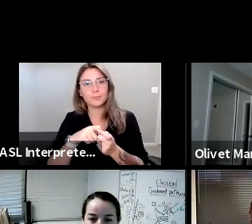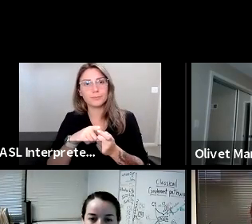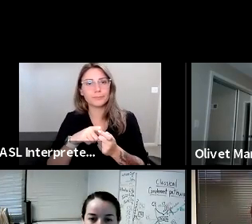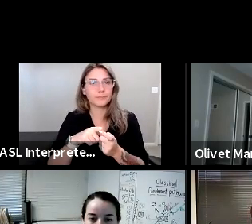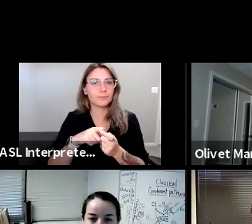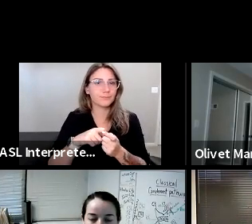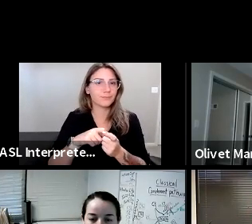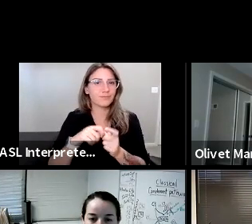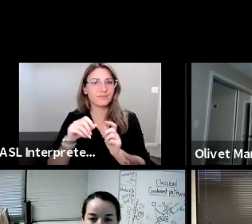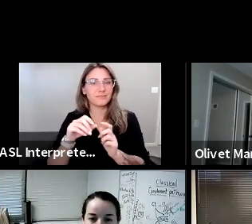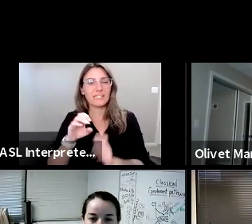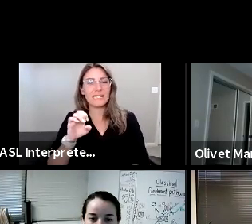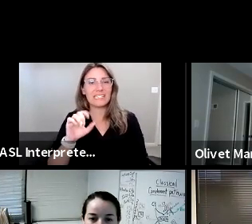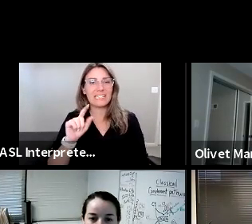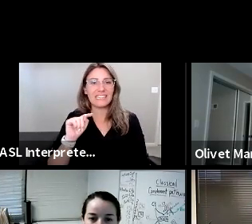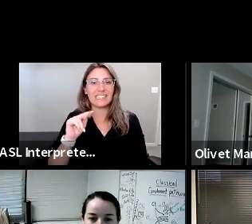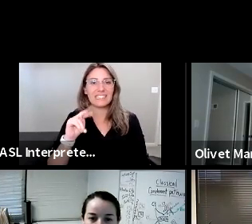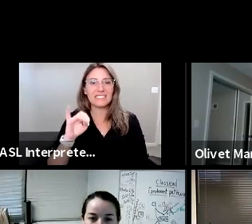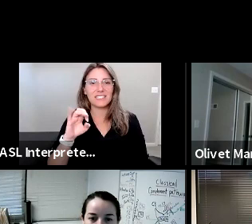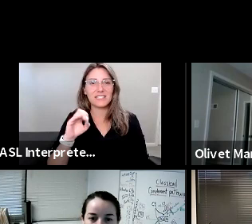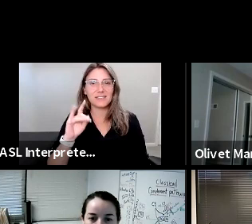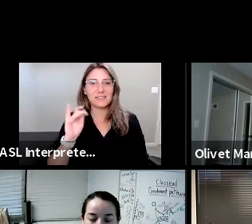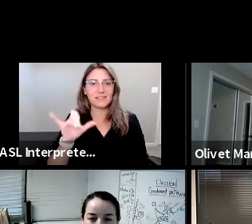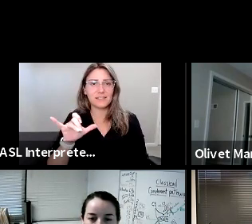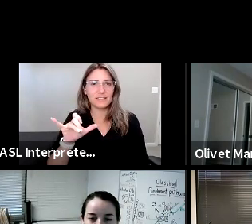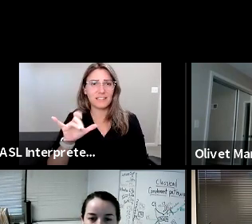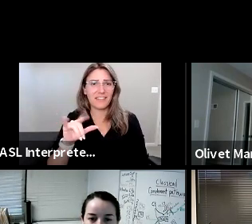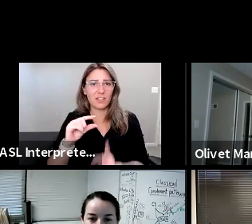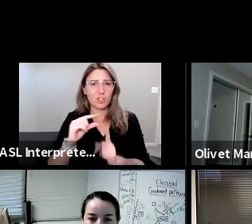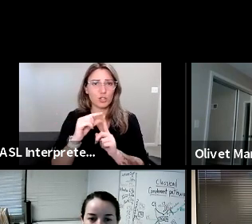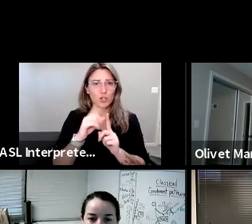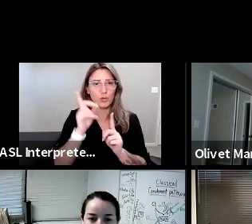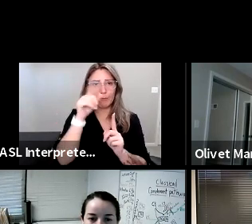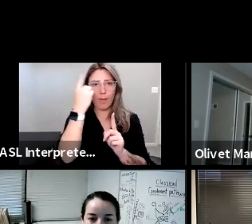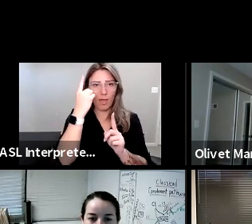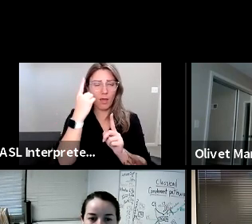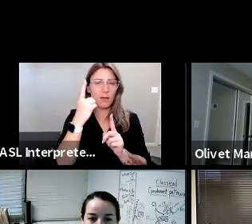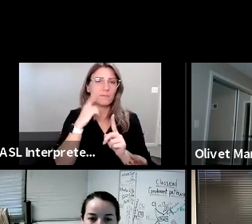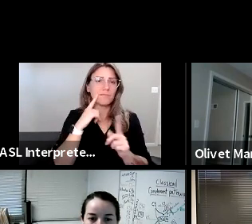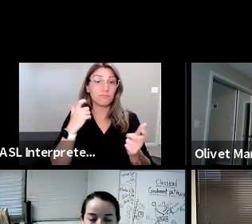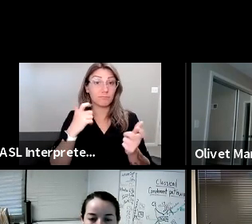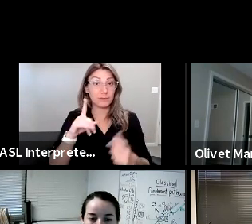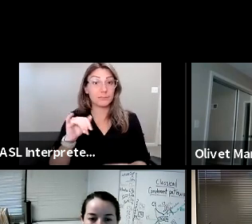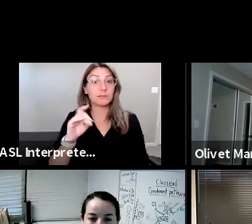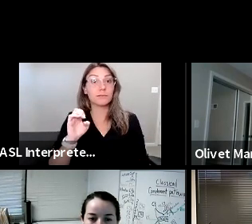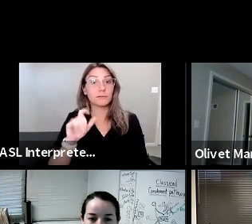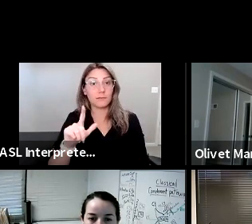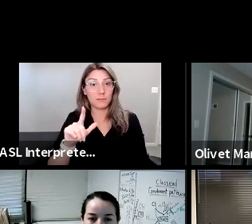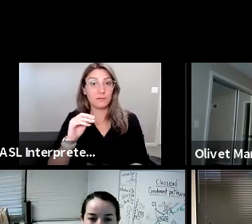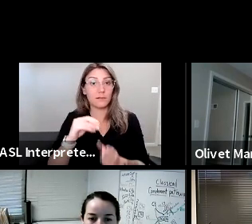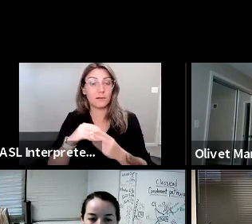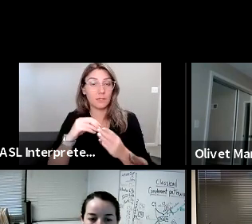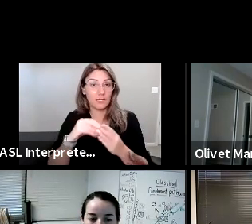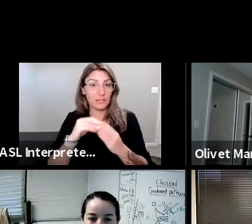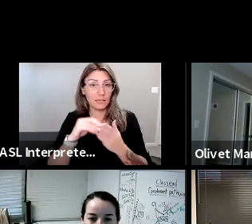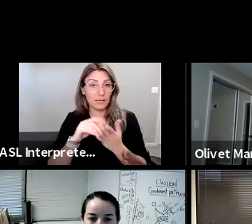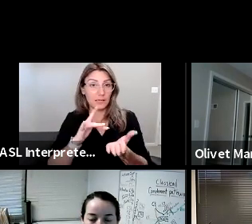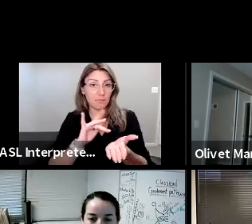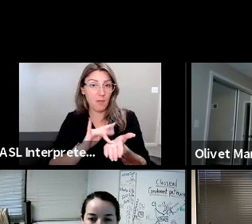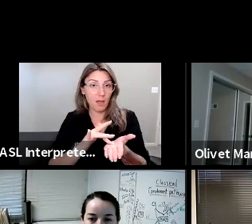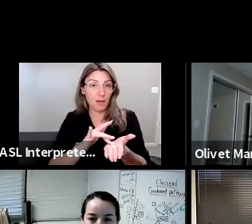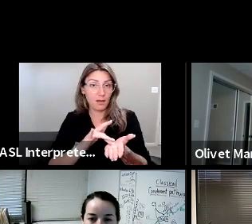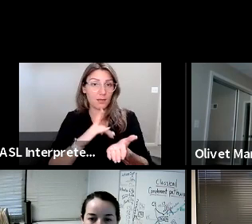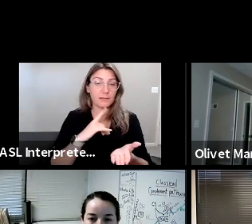ethnicity. I know that the term, for example, Black is a big deal also in medicine. Like when people talk about Black patient, or they write